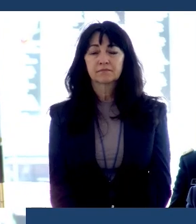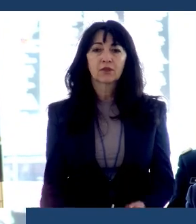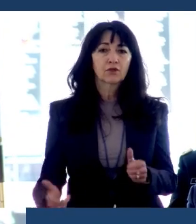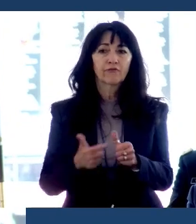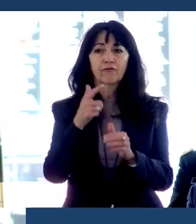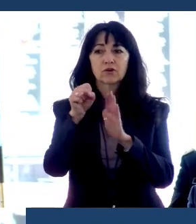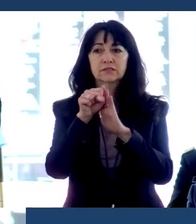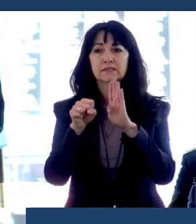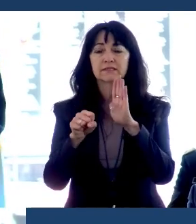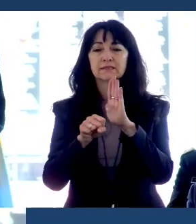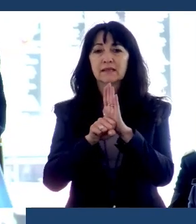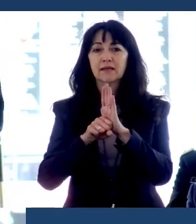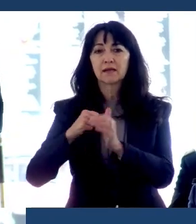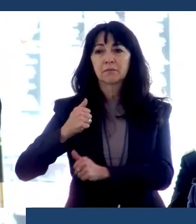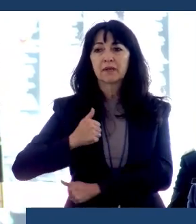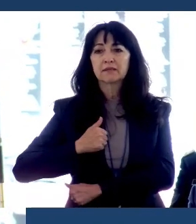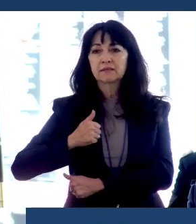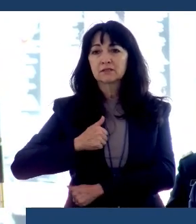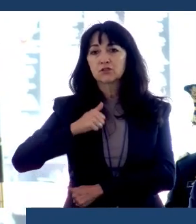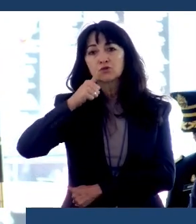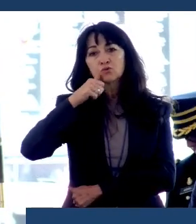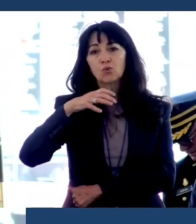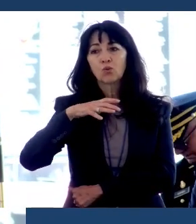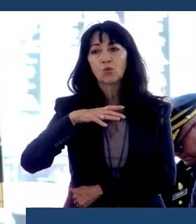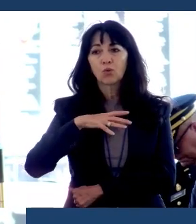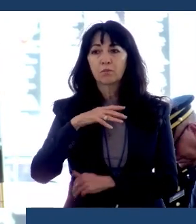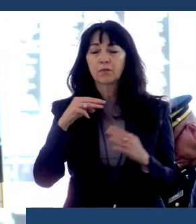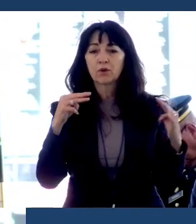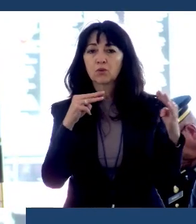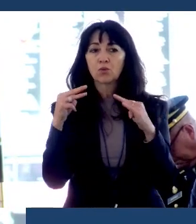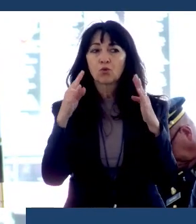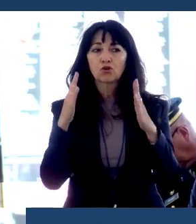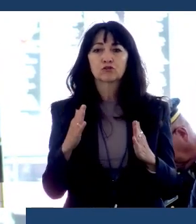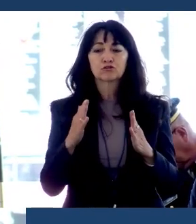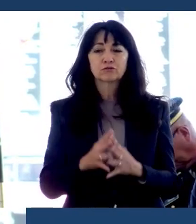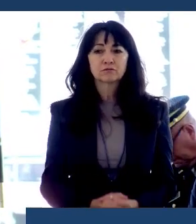First State Military Women Warriors,